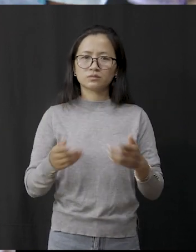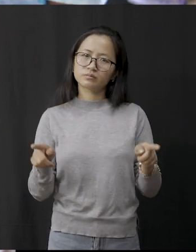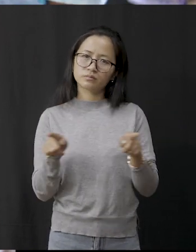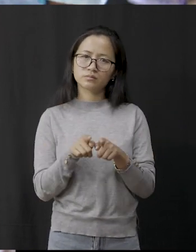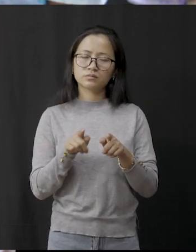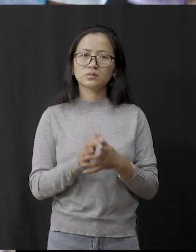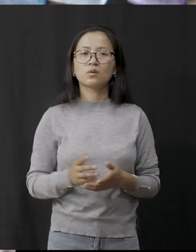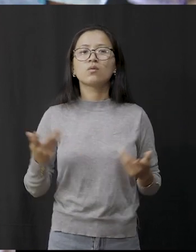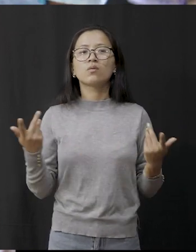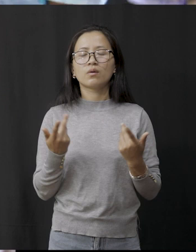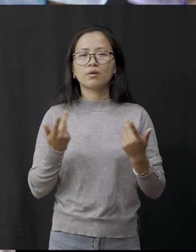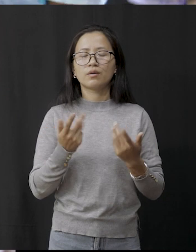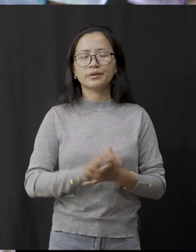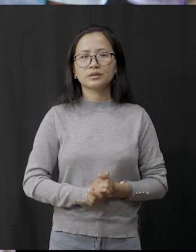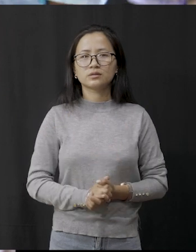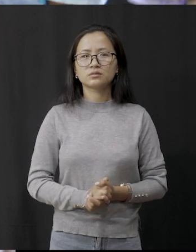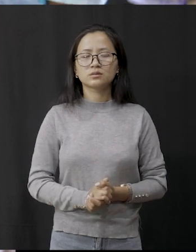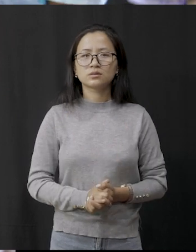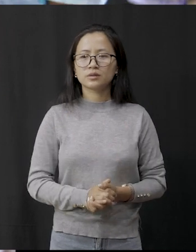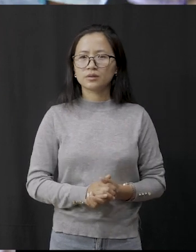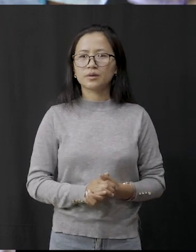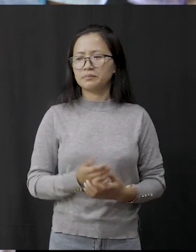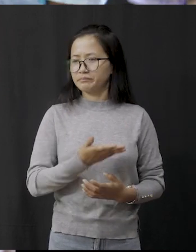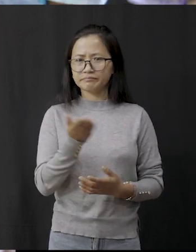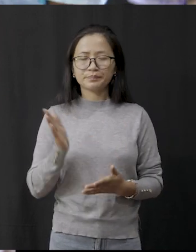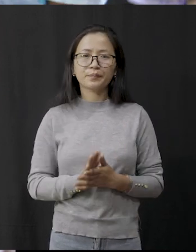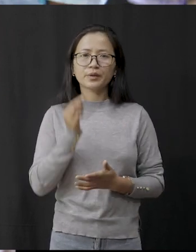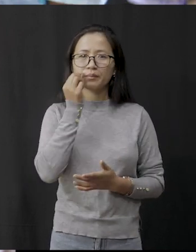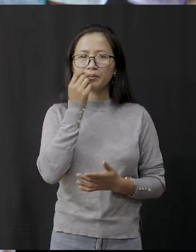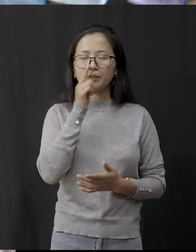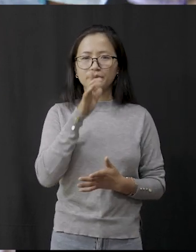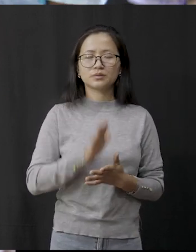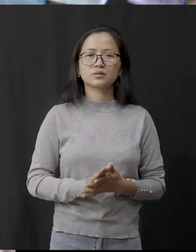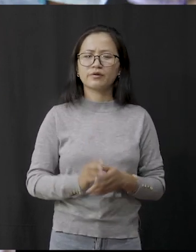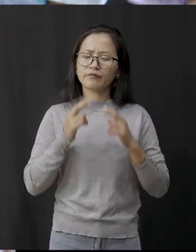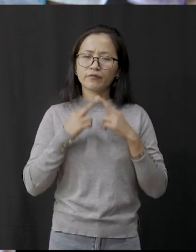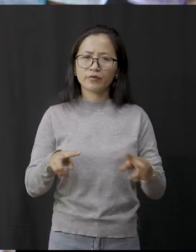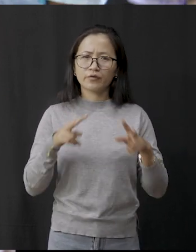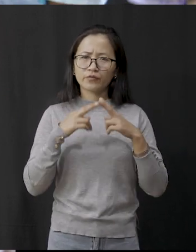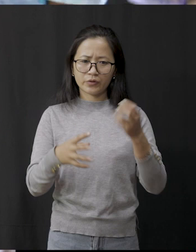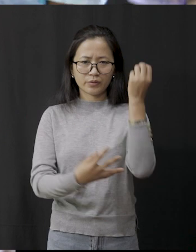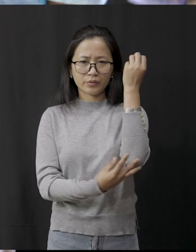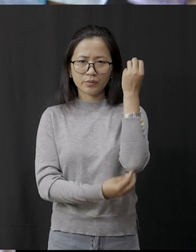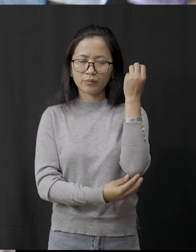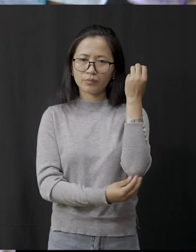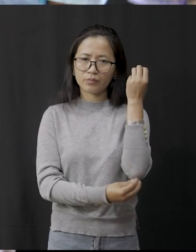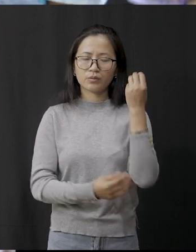you know the reason, students? Because their parents are very poor,